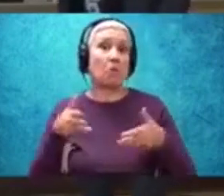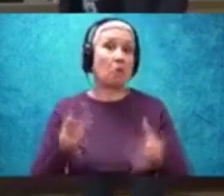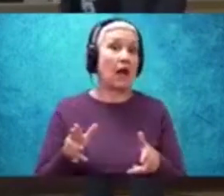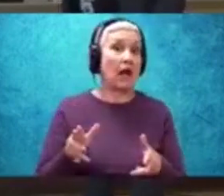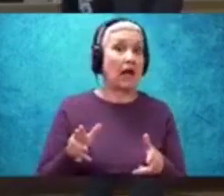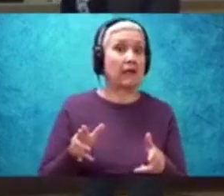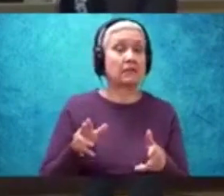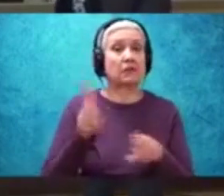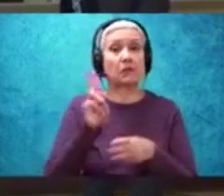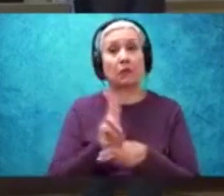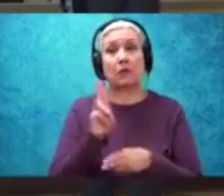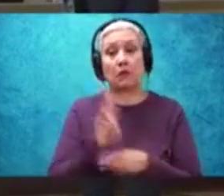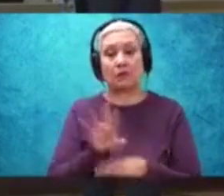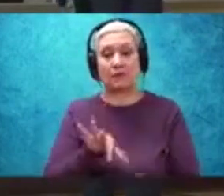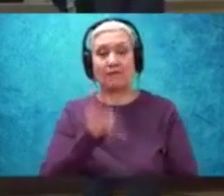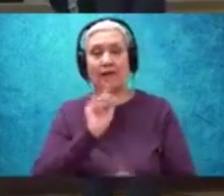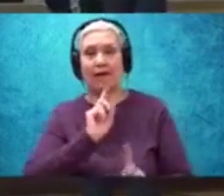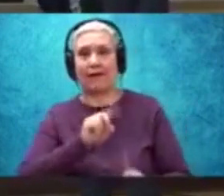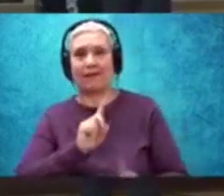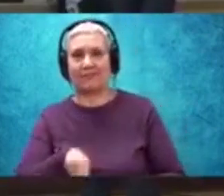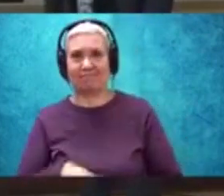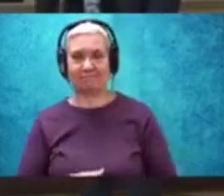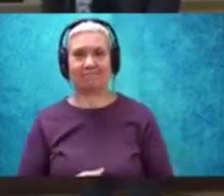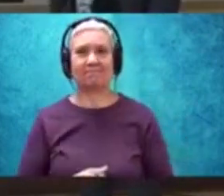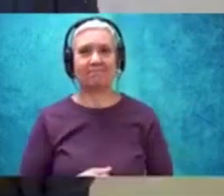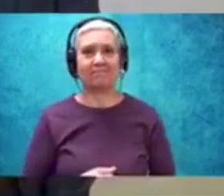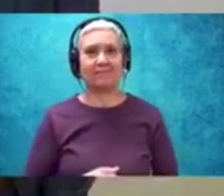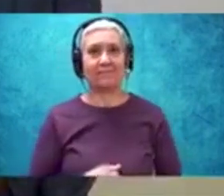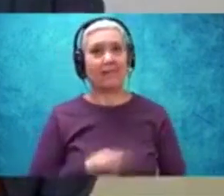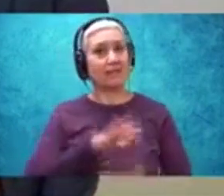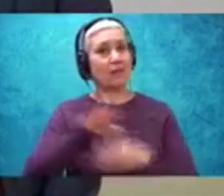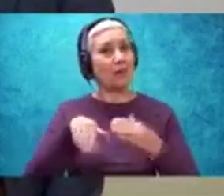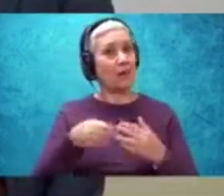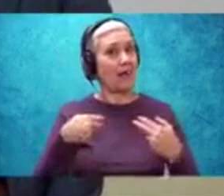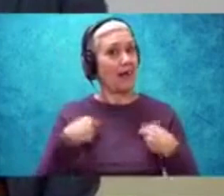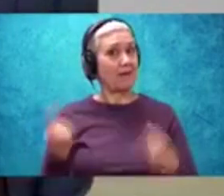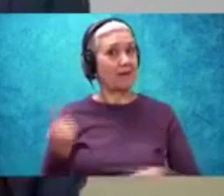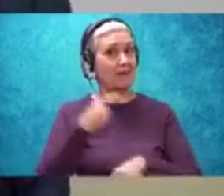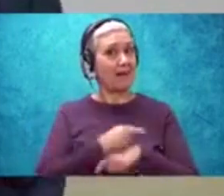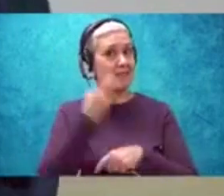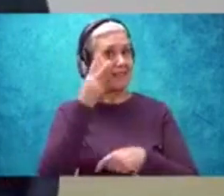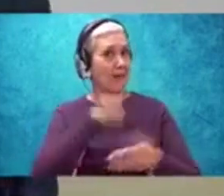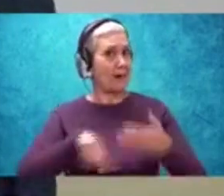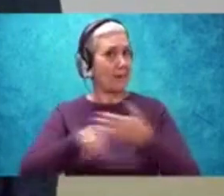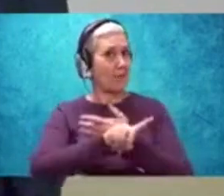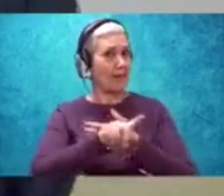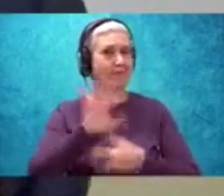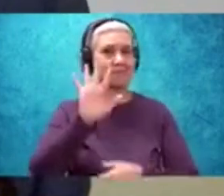use in order to find what these solutions are? That's all I have today. I will see you all next week.